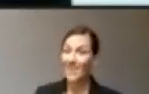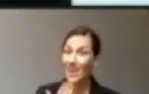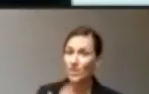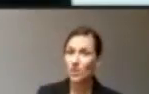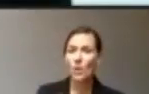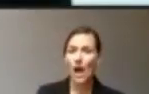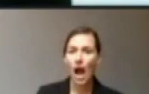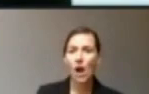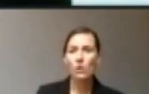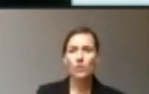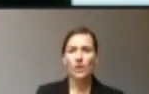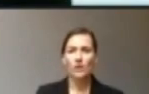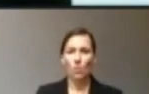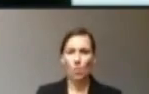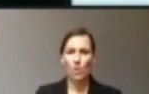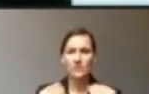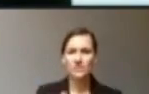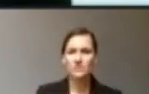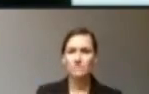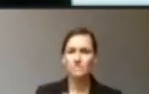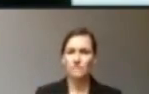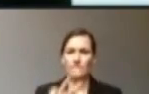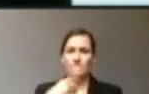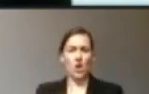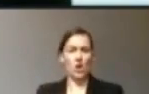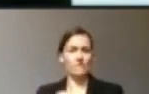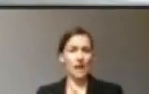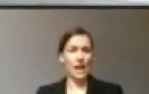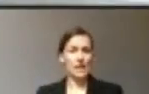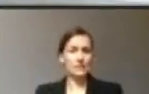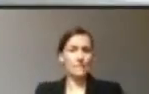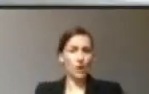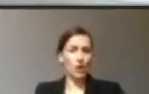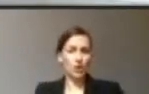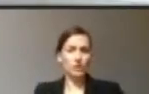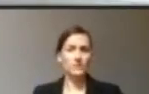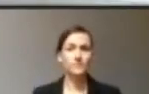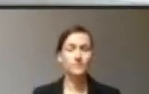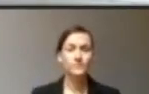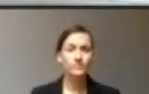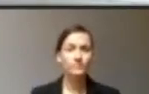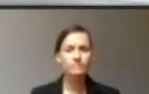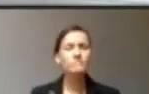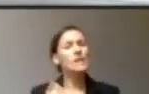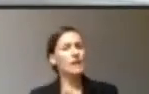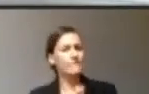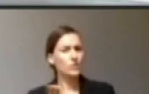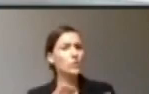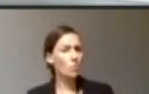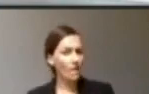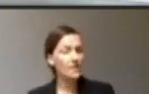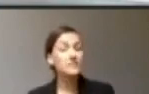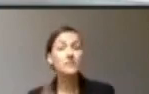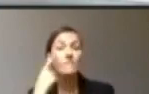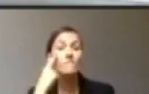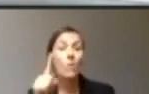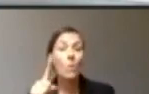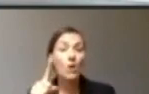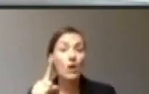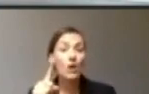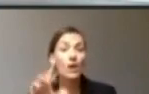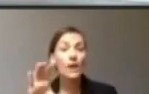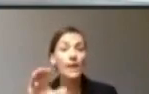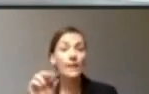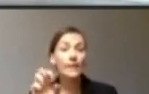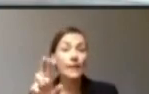can organizations become involved as partners? Well, there are a couple of different ways. So for